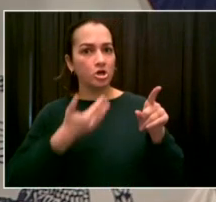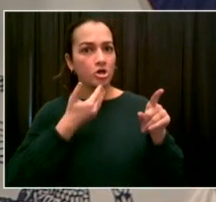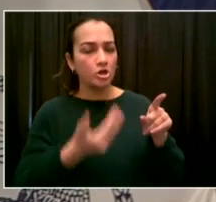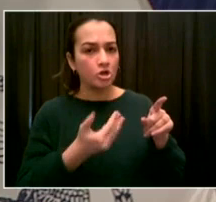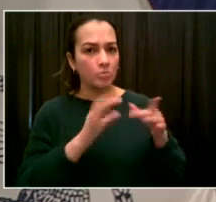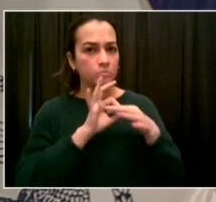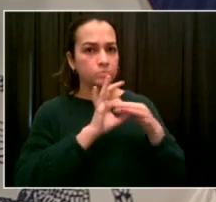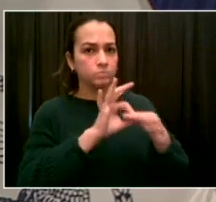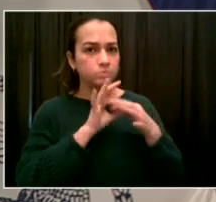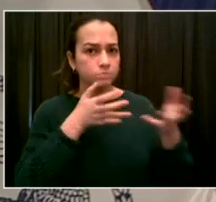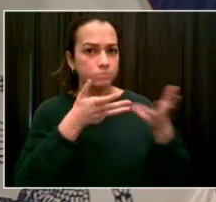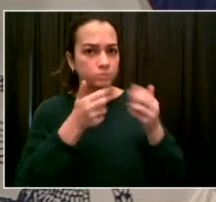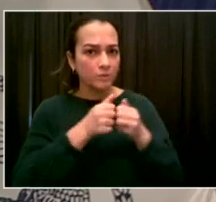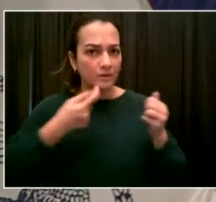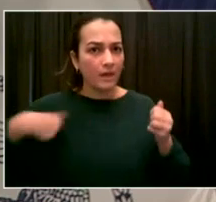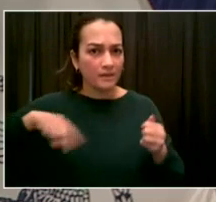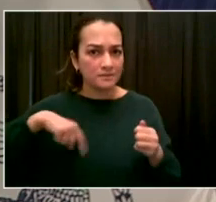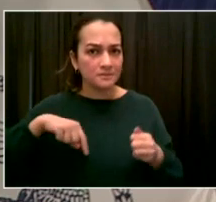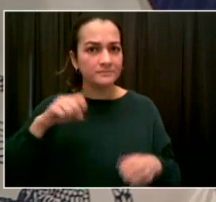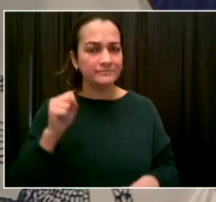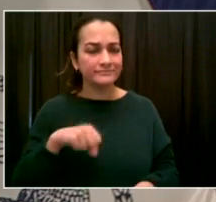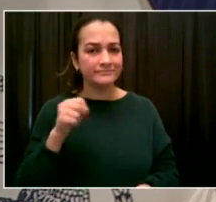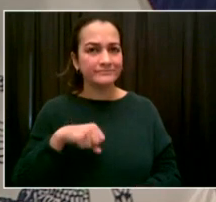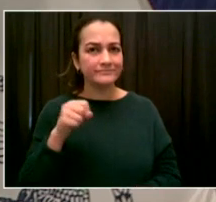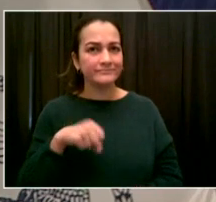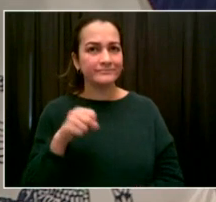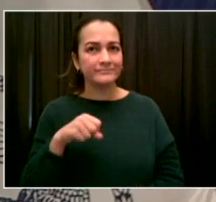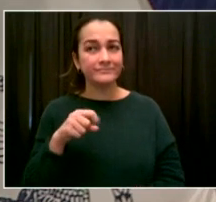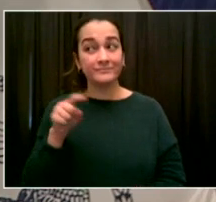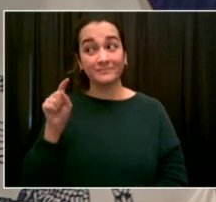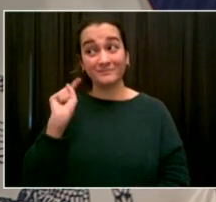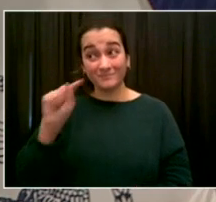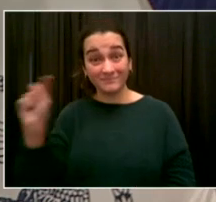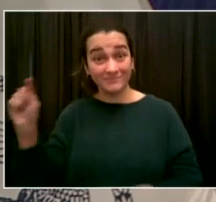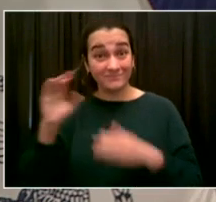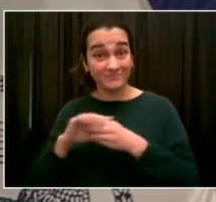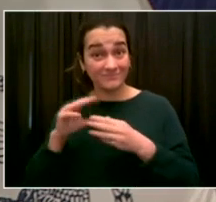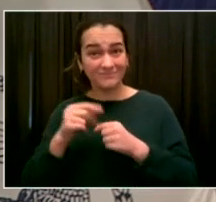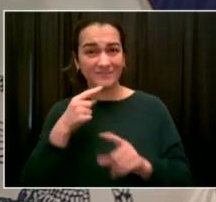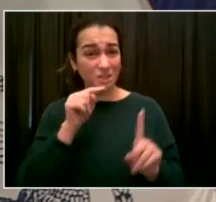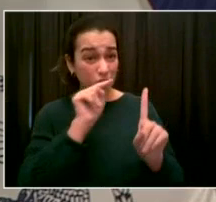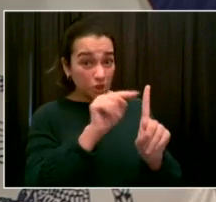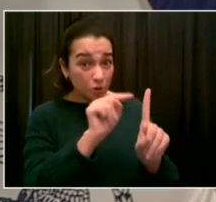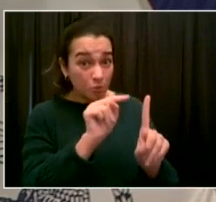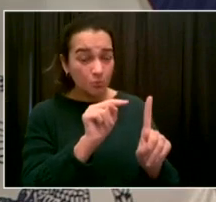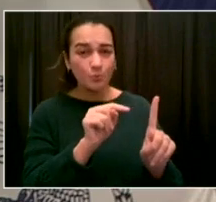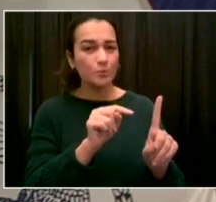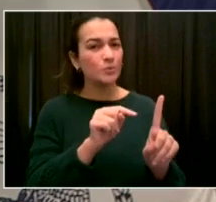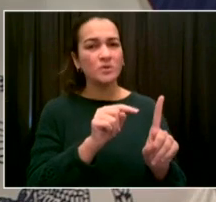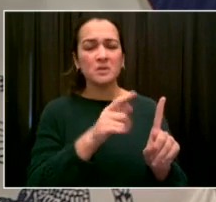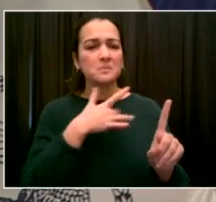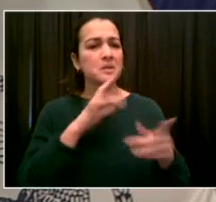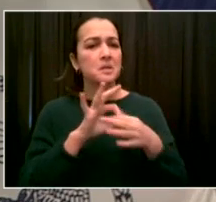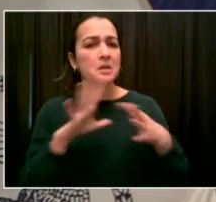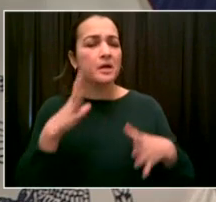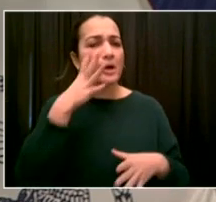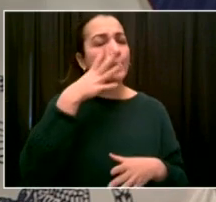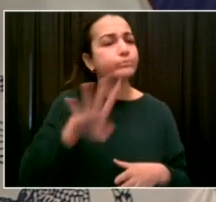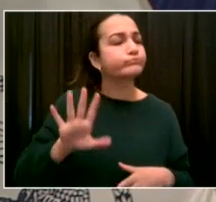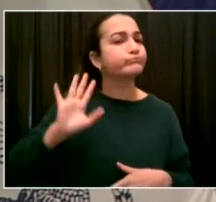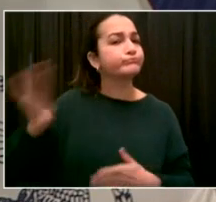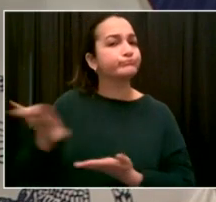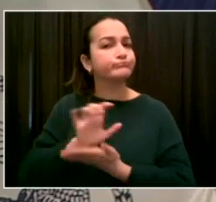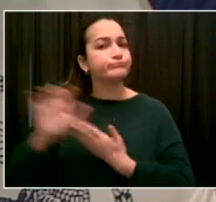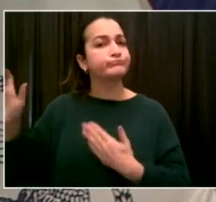frosty relationship with you. They point to sort of your opening inauguration speech,